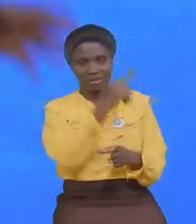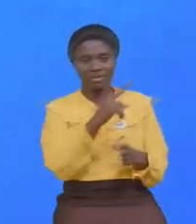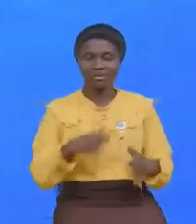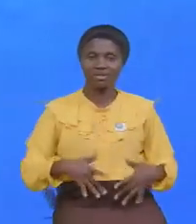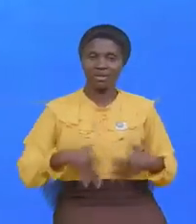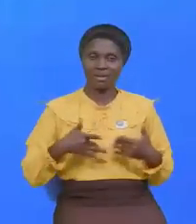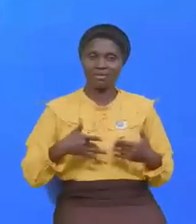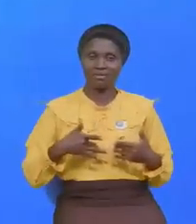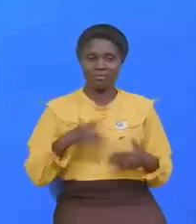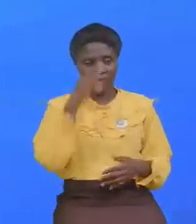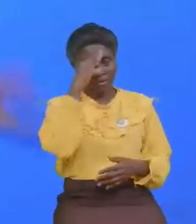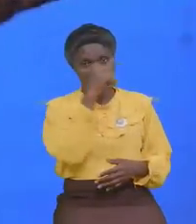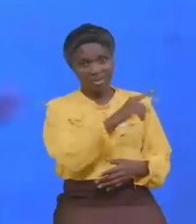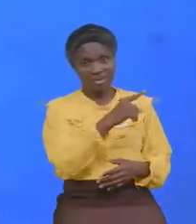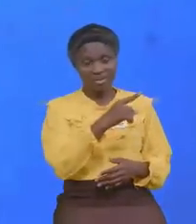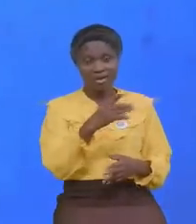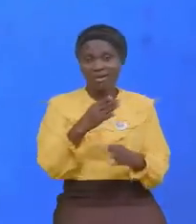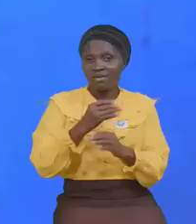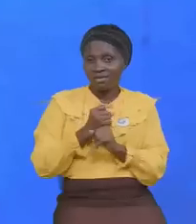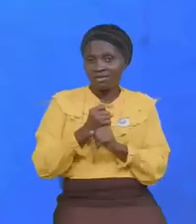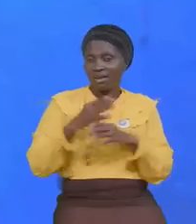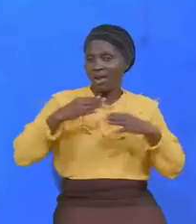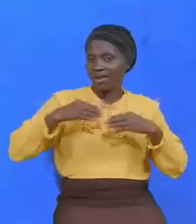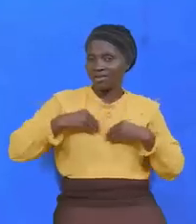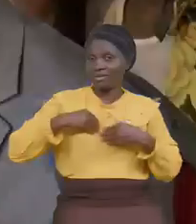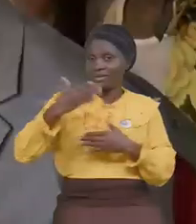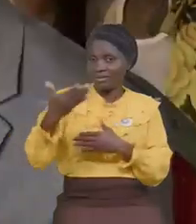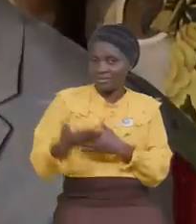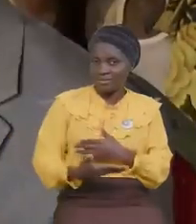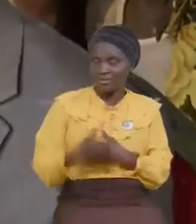He received him wholeheartedly.